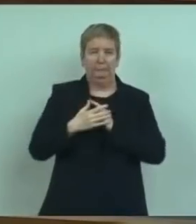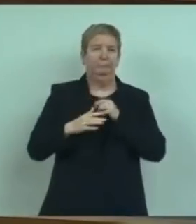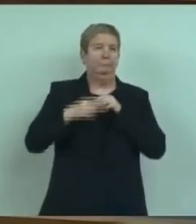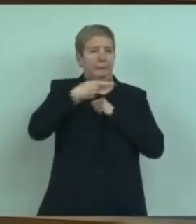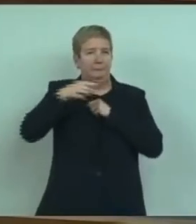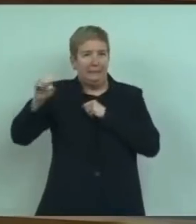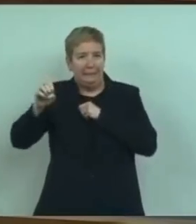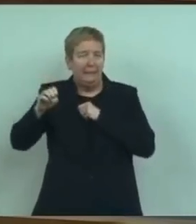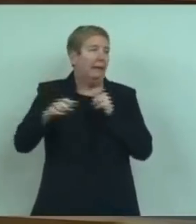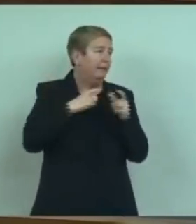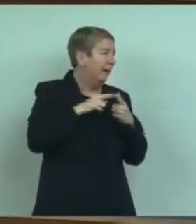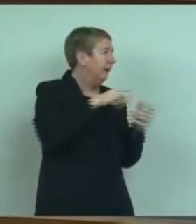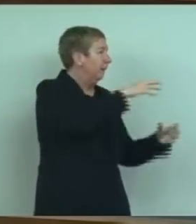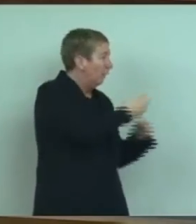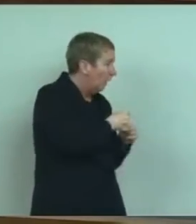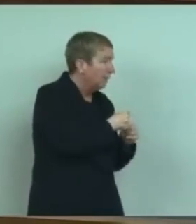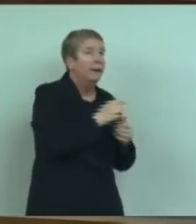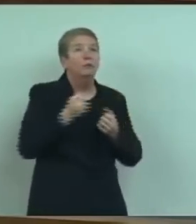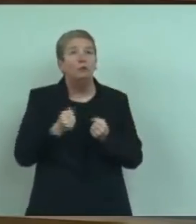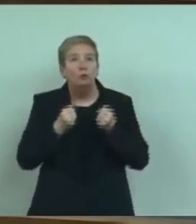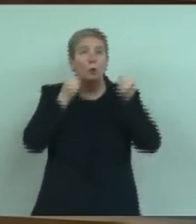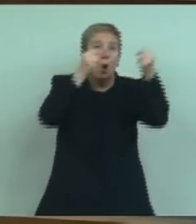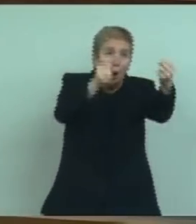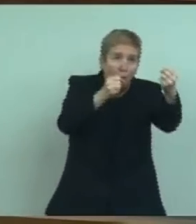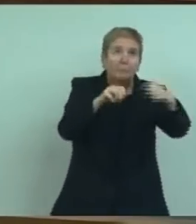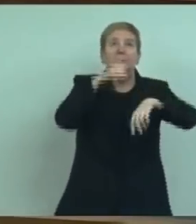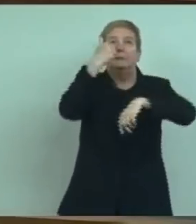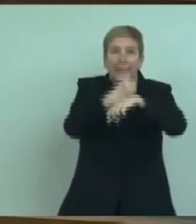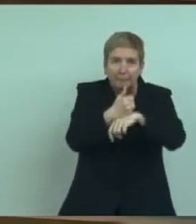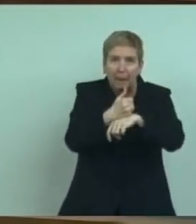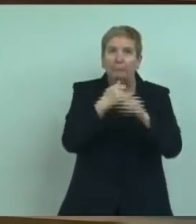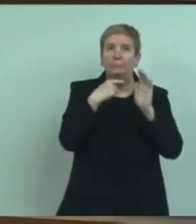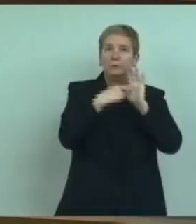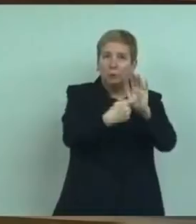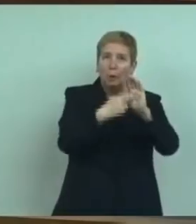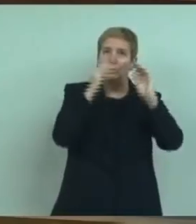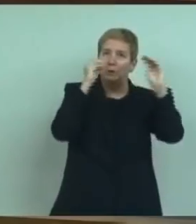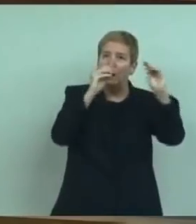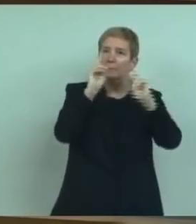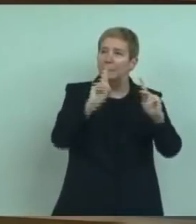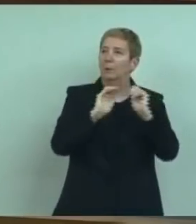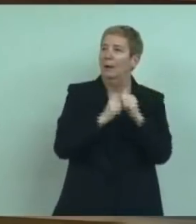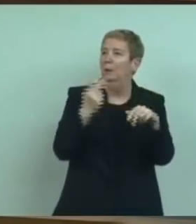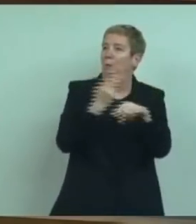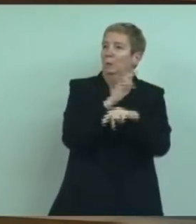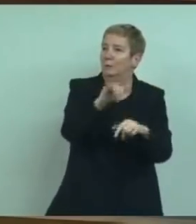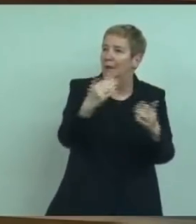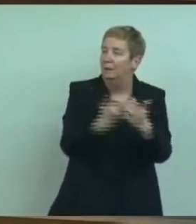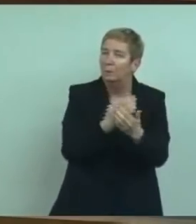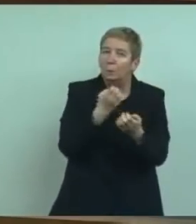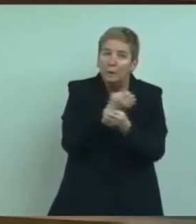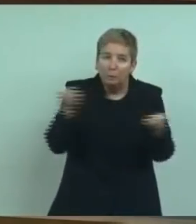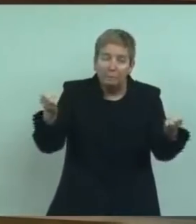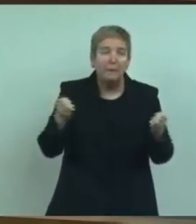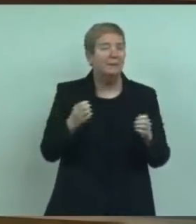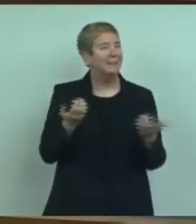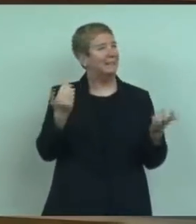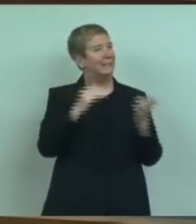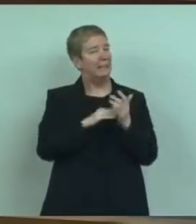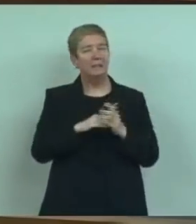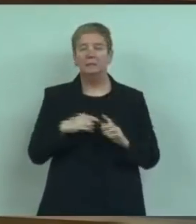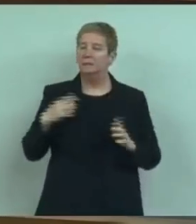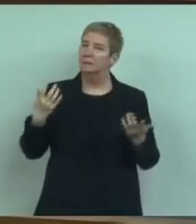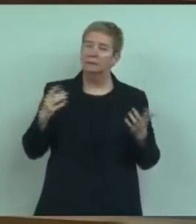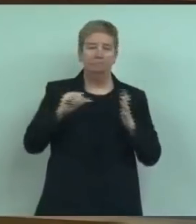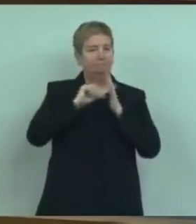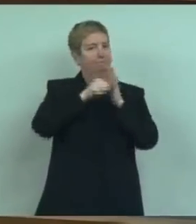folks in Gallup on how to use them. And so we really are trying to develop a statewide rapid response. And I just want to underscore one more time what the